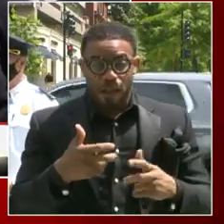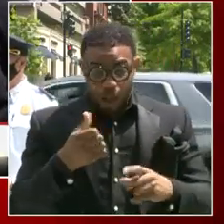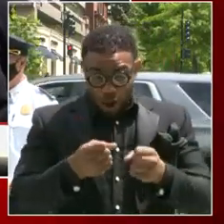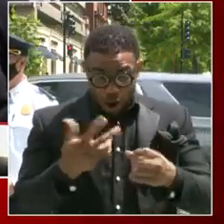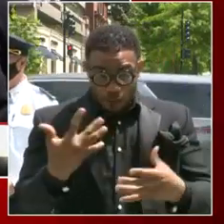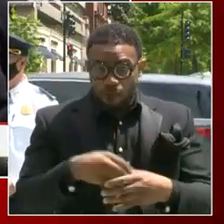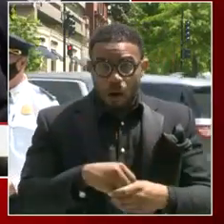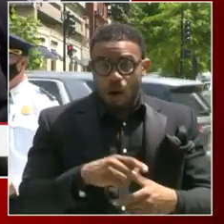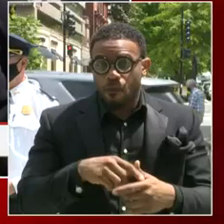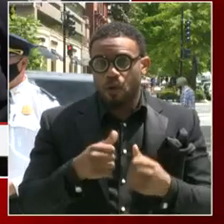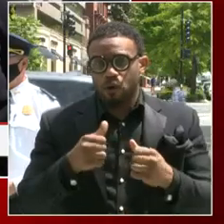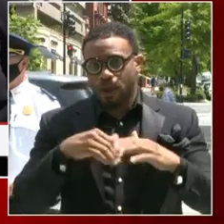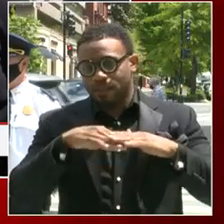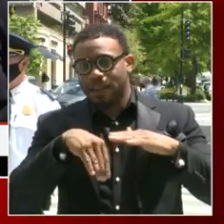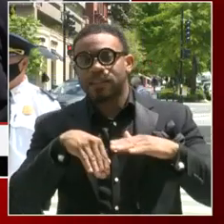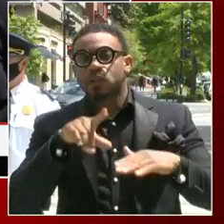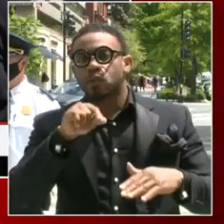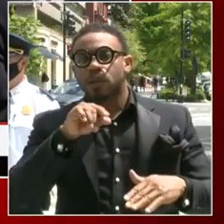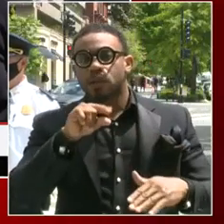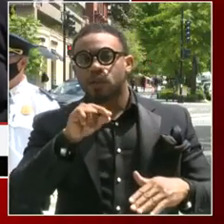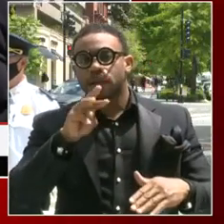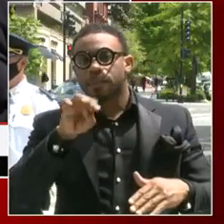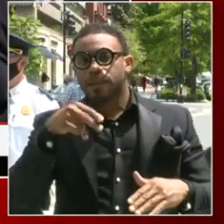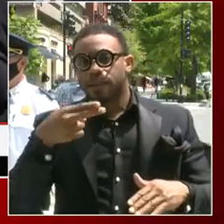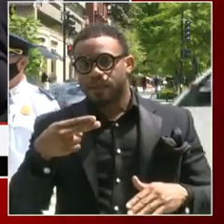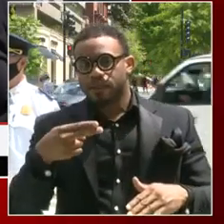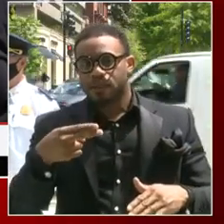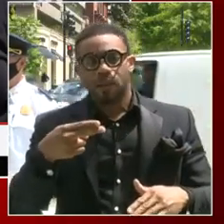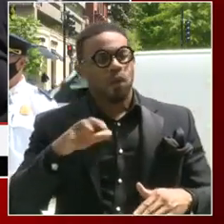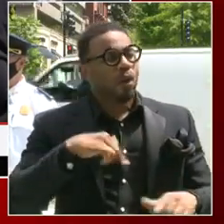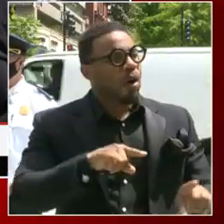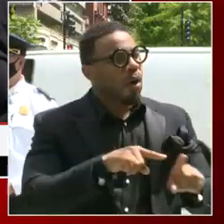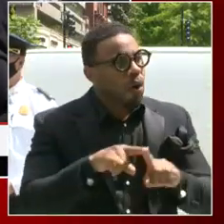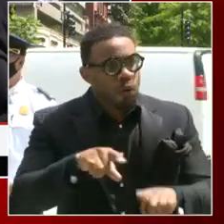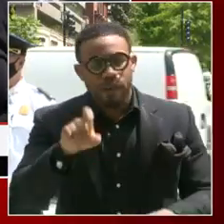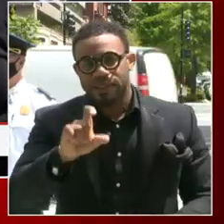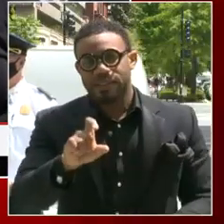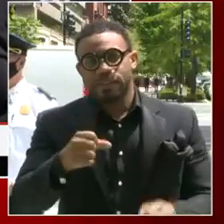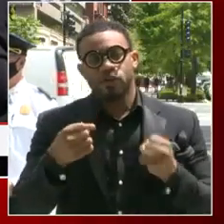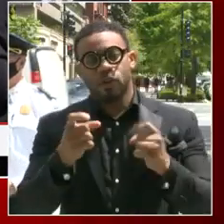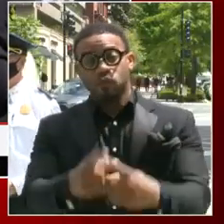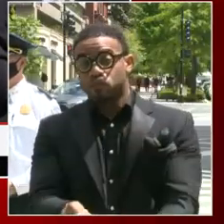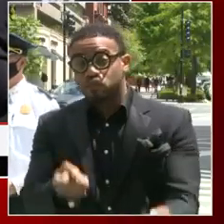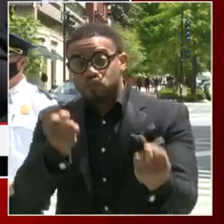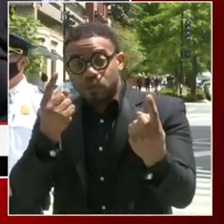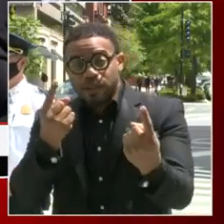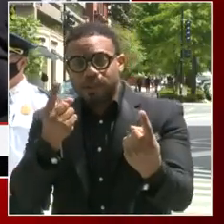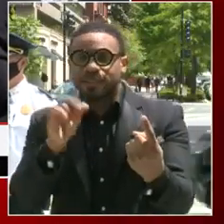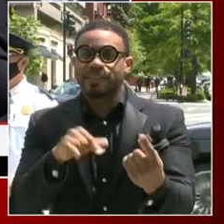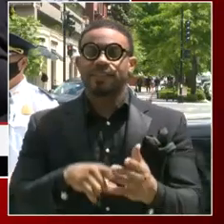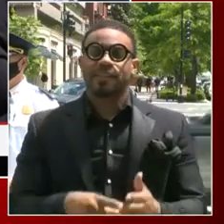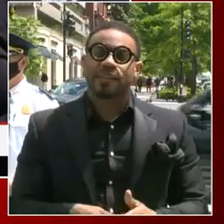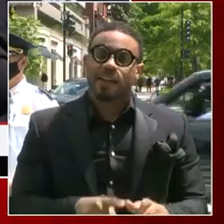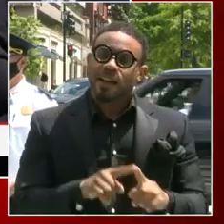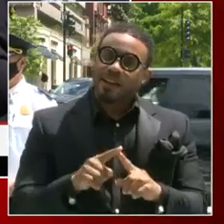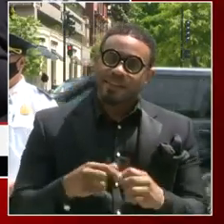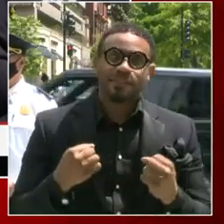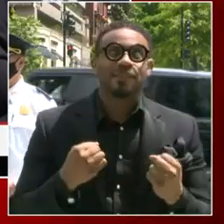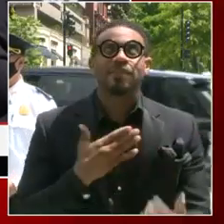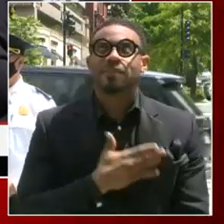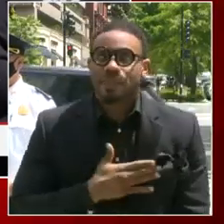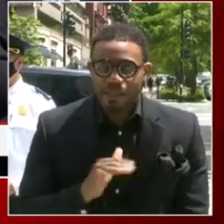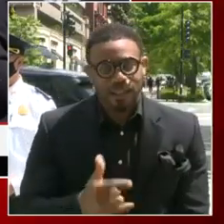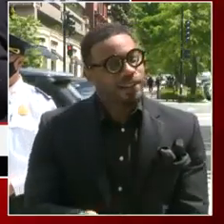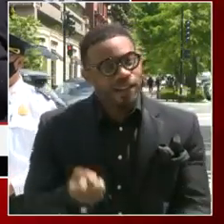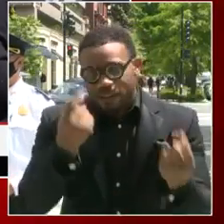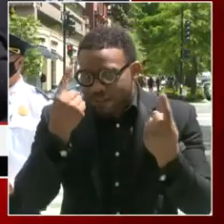involved are traveling less than 20 miles an hour. But we also need drivers to understand this and drive